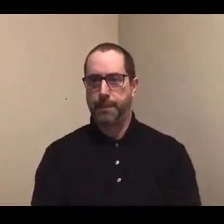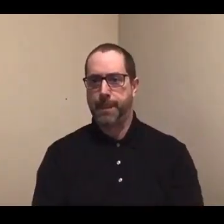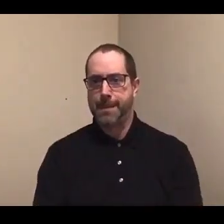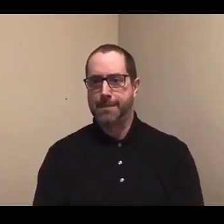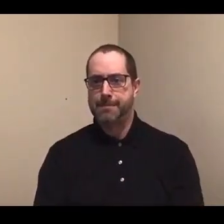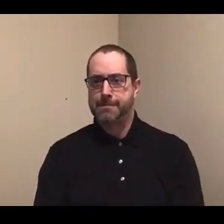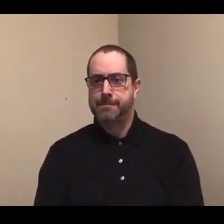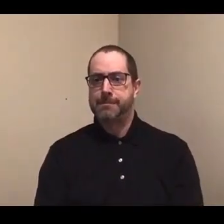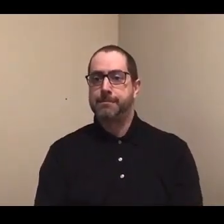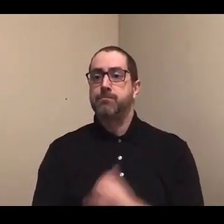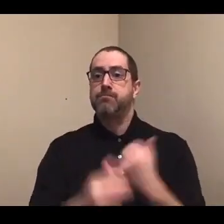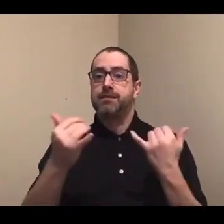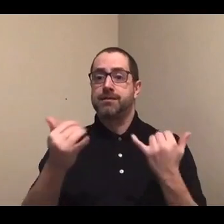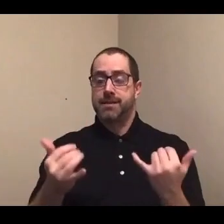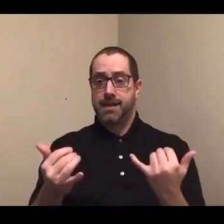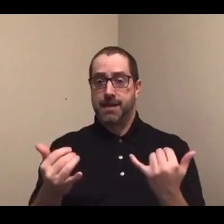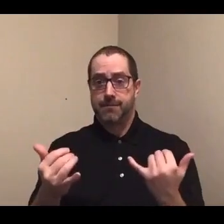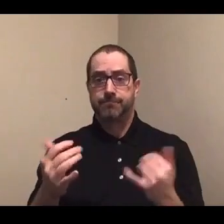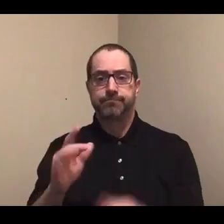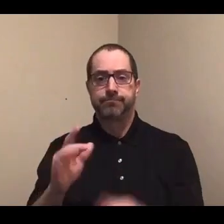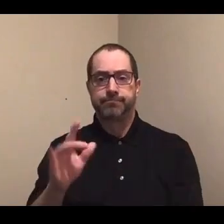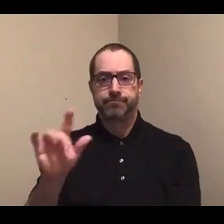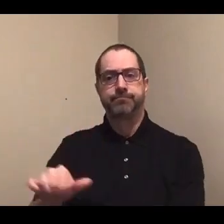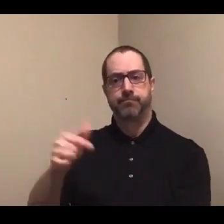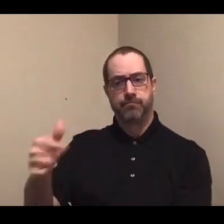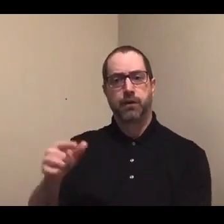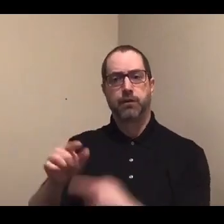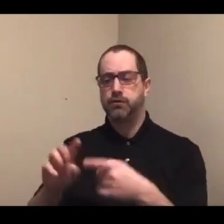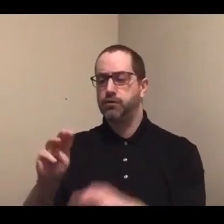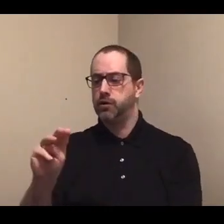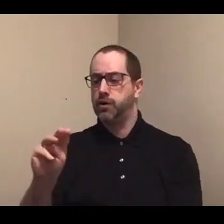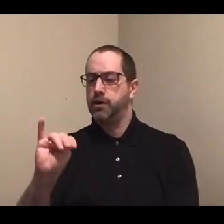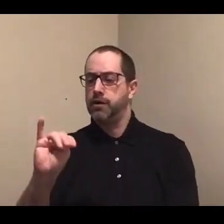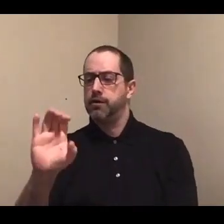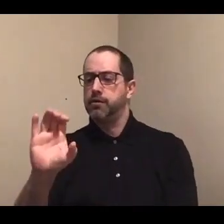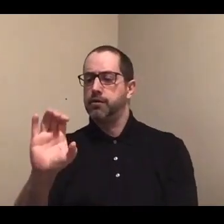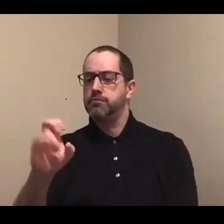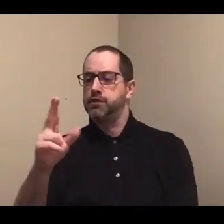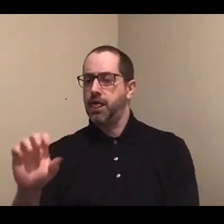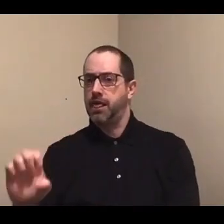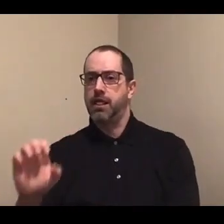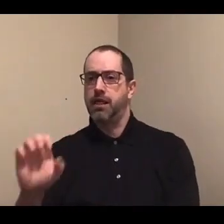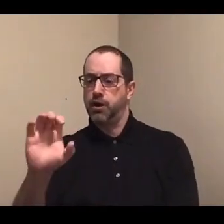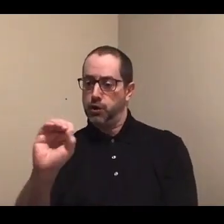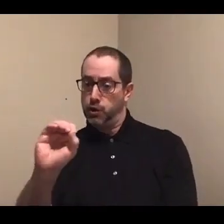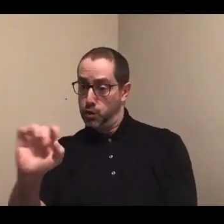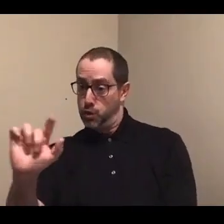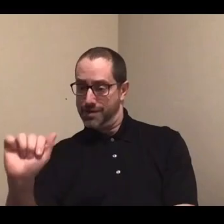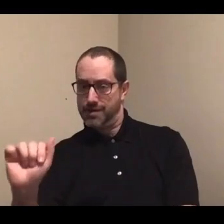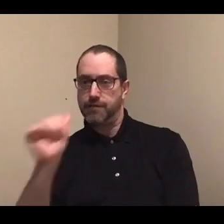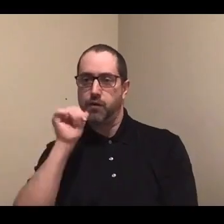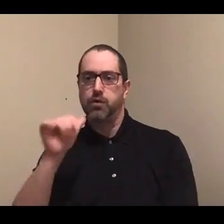At this point, I'm going to turn the presentation over to Michelle Mula to take us through a live demonstration.